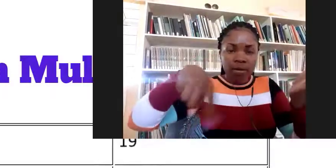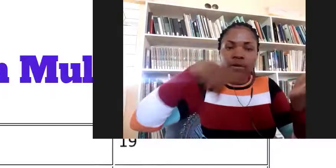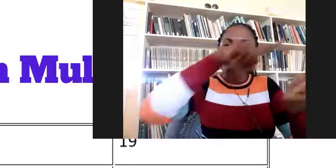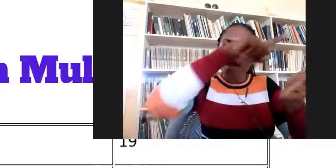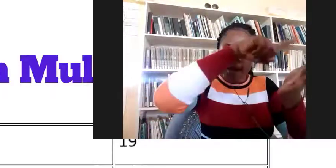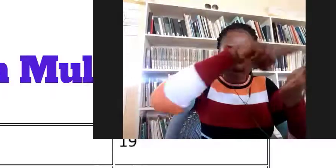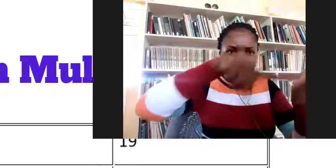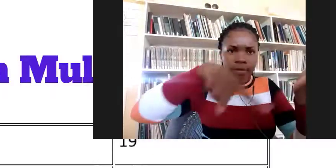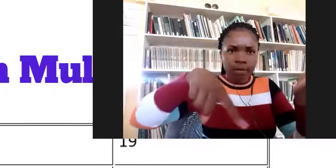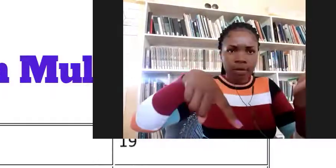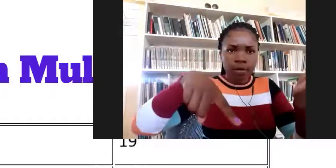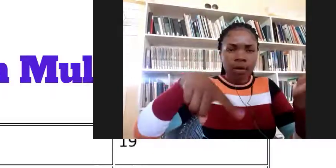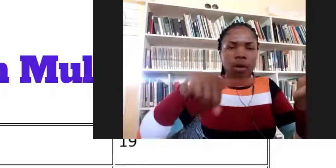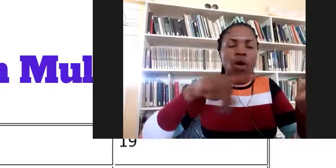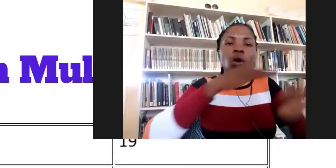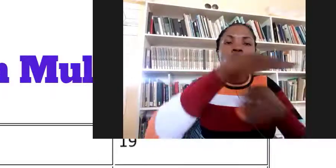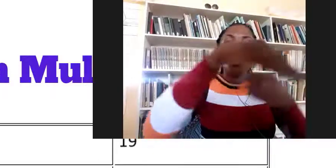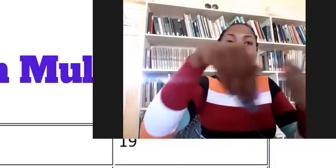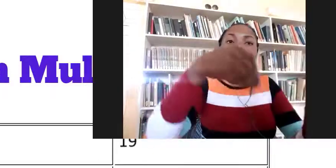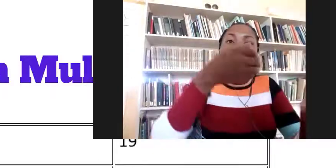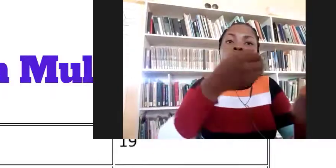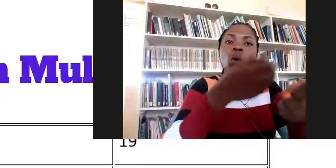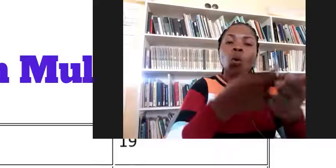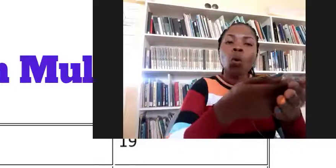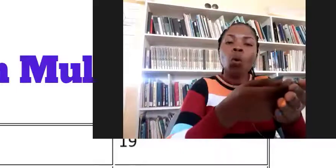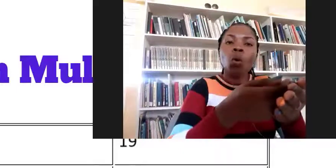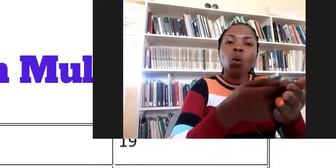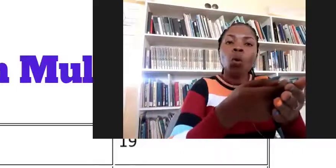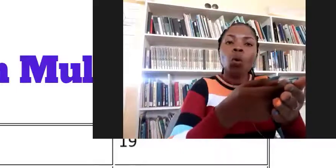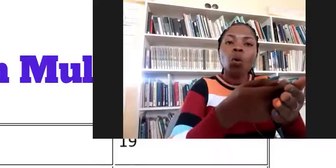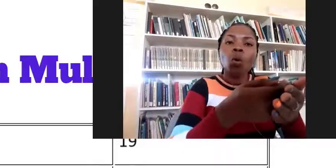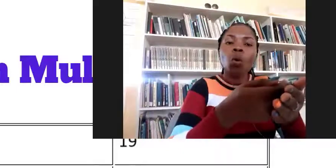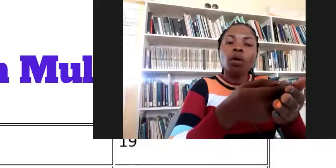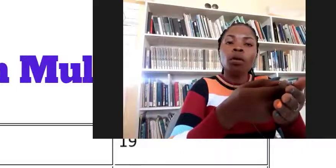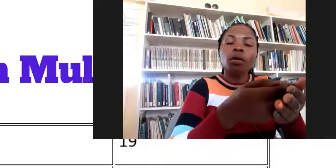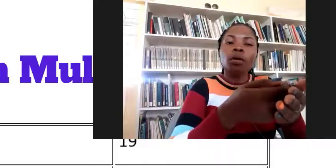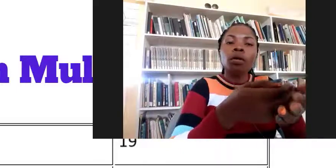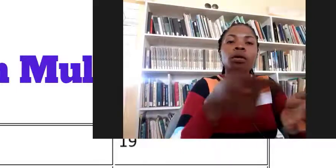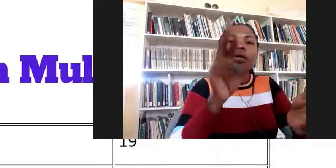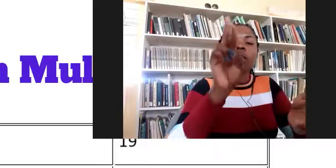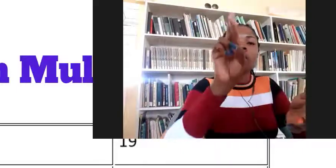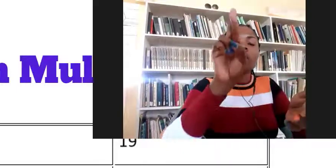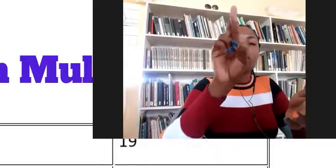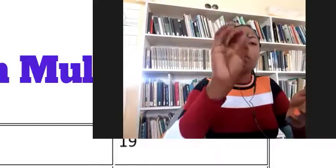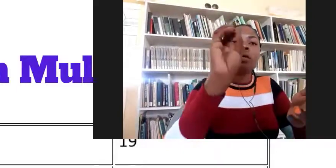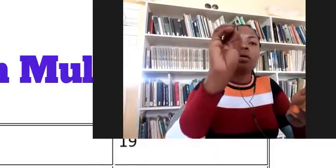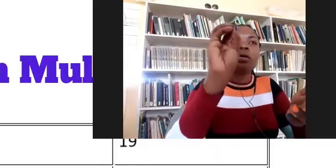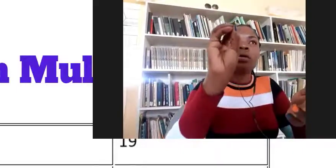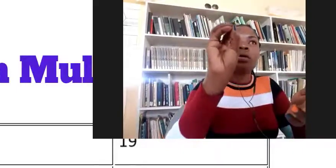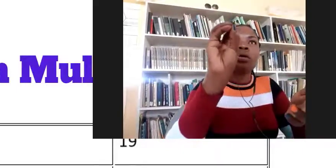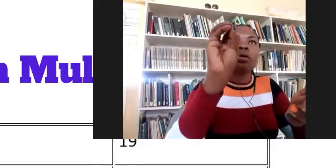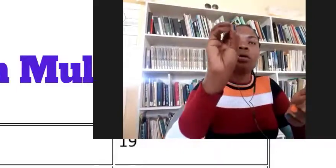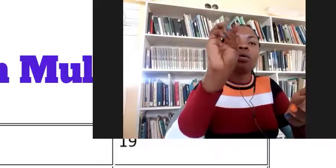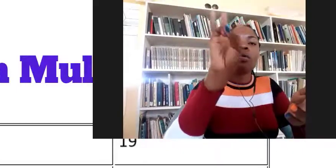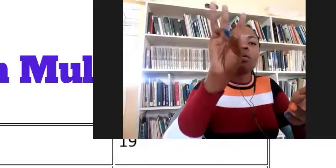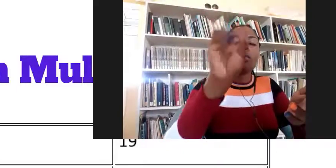all the rows containing even numbers. And here we